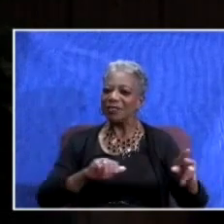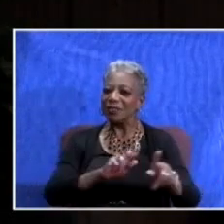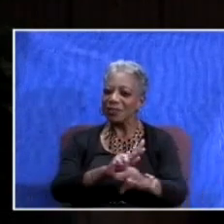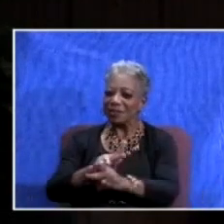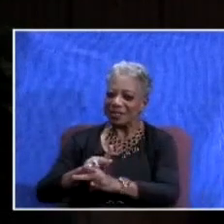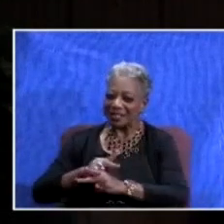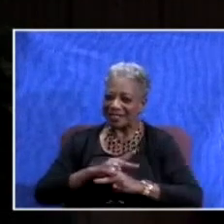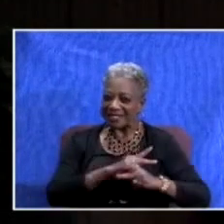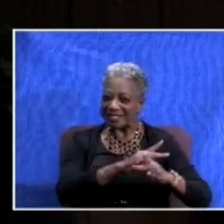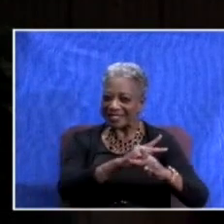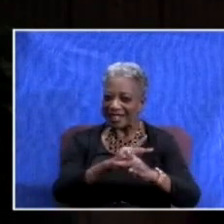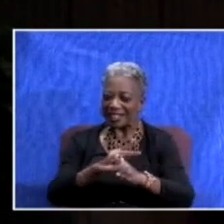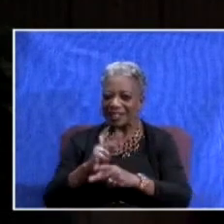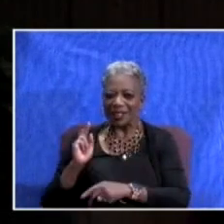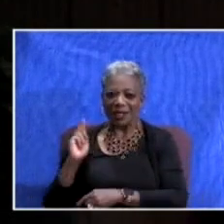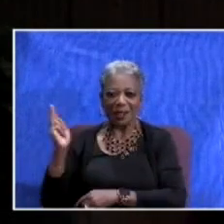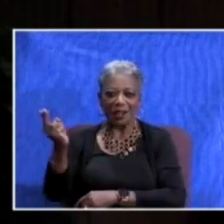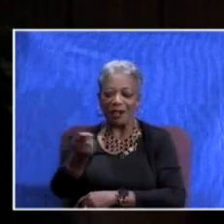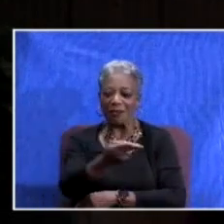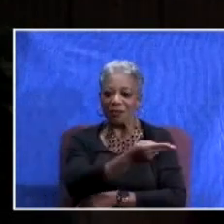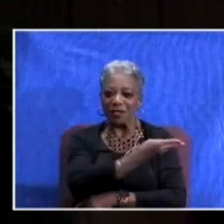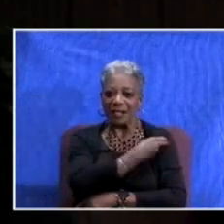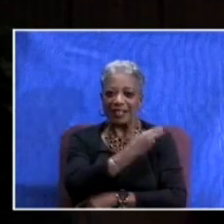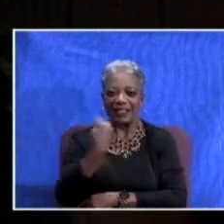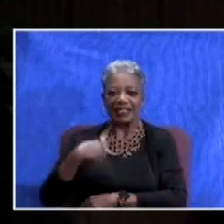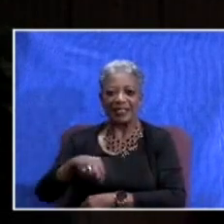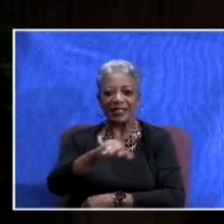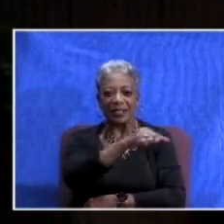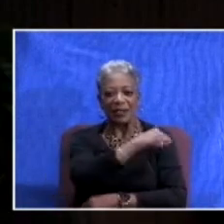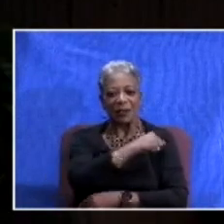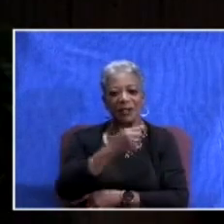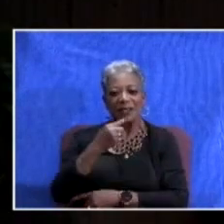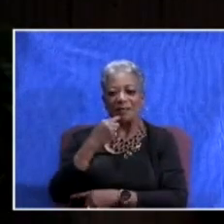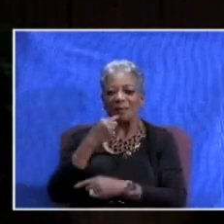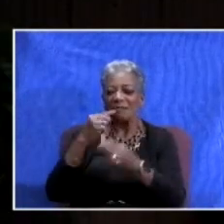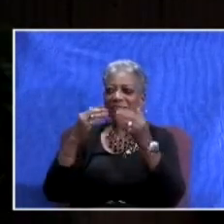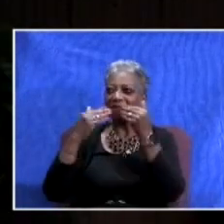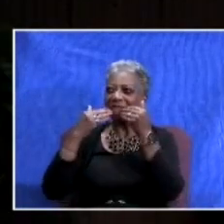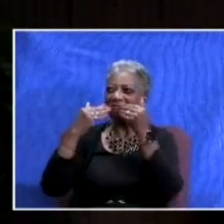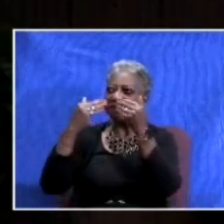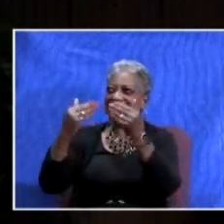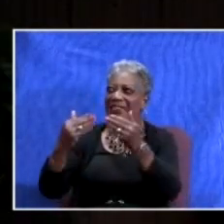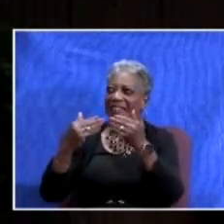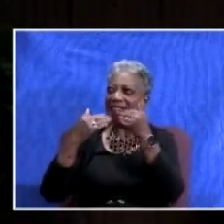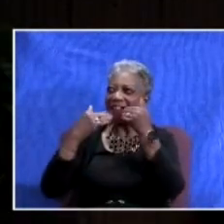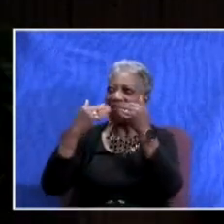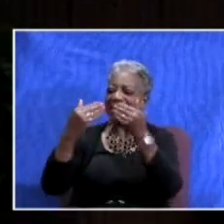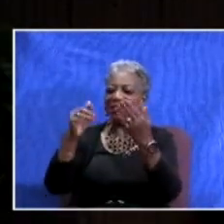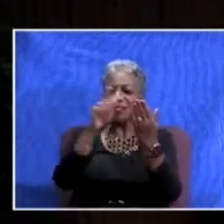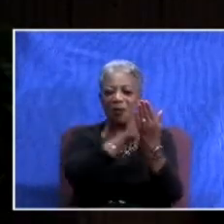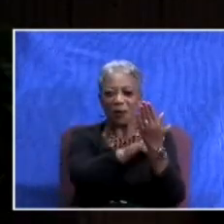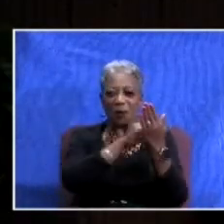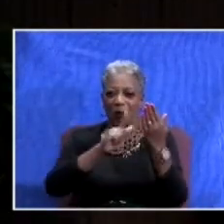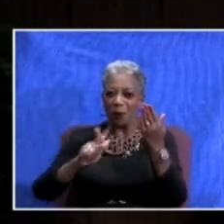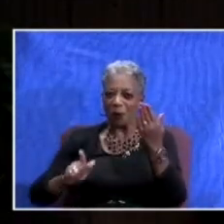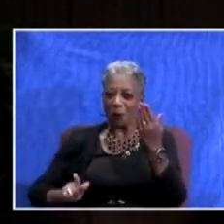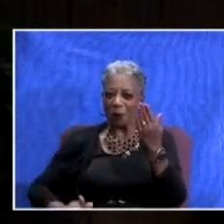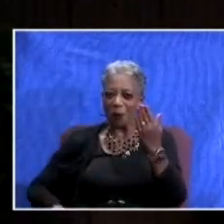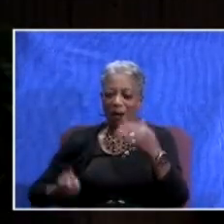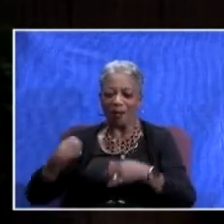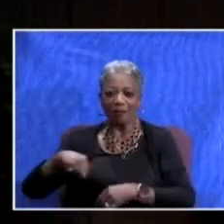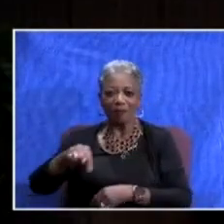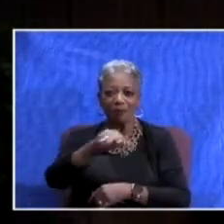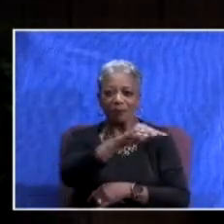us. And we say thank you. If we haven't said thank you, Lord, it's because we haven't been thoughtful.